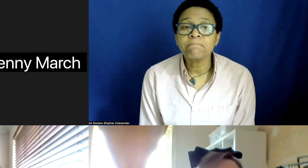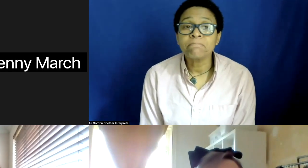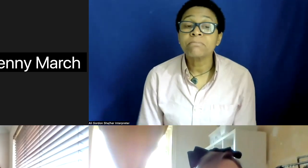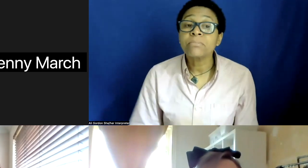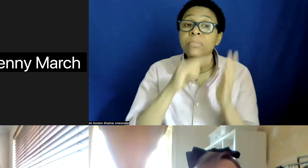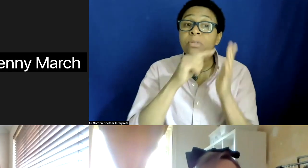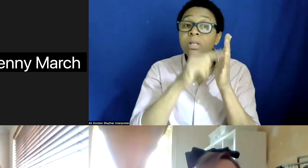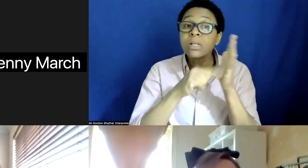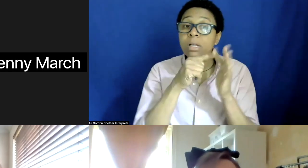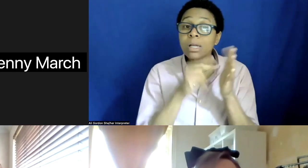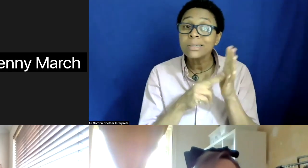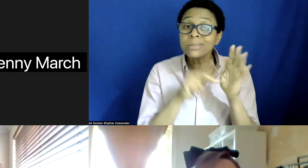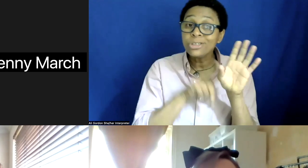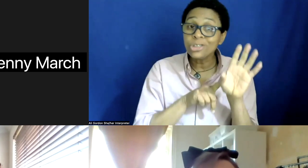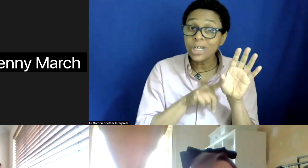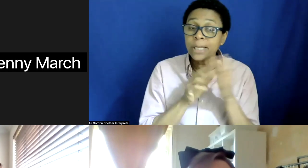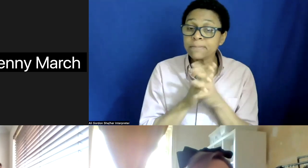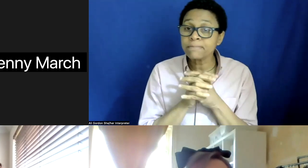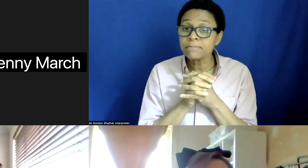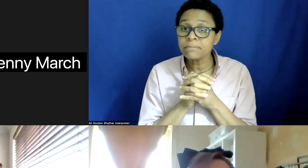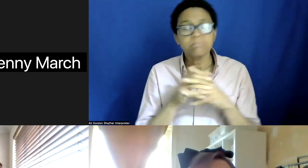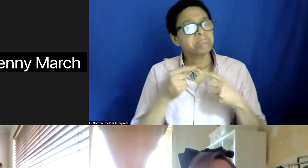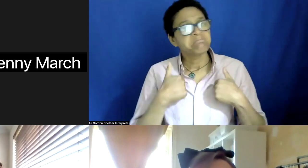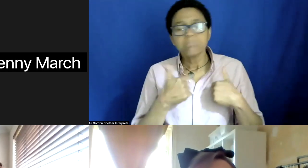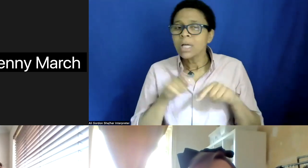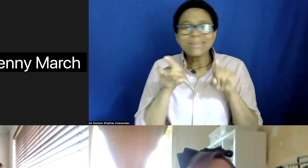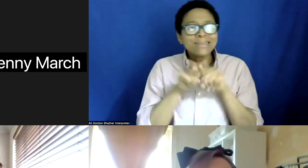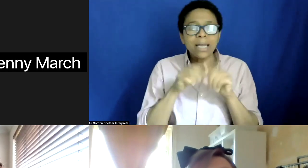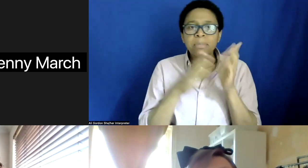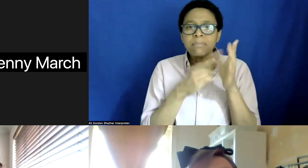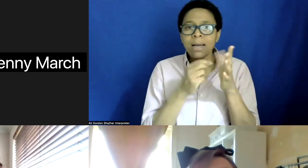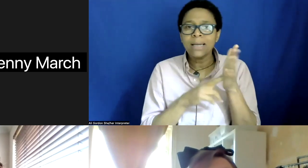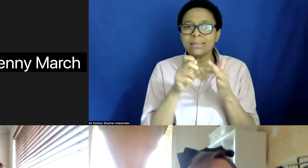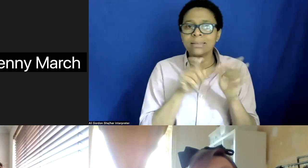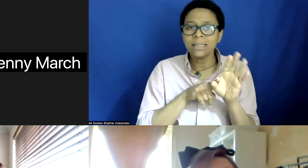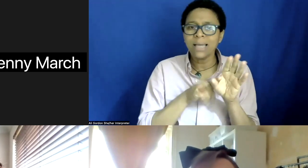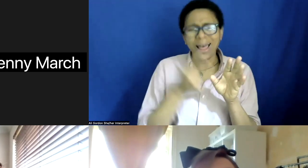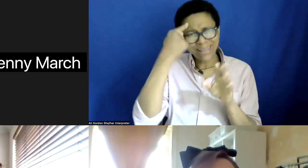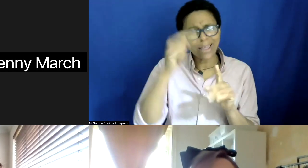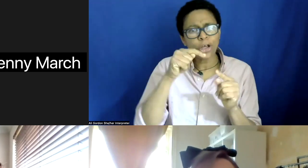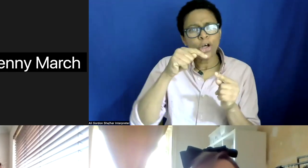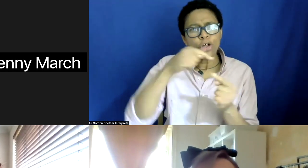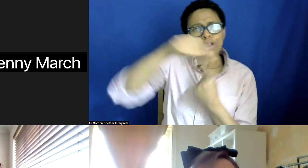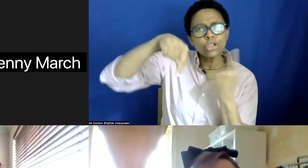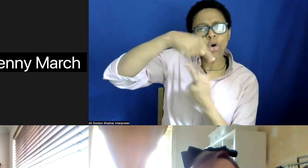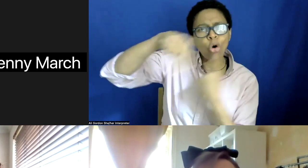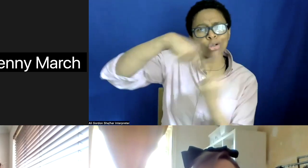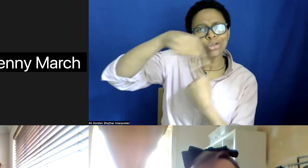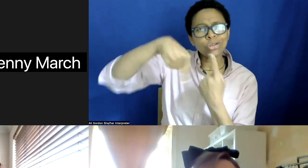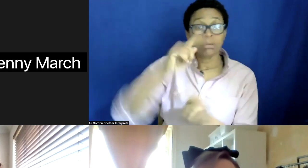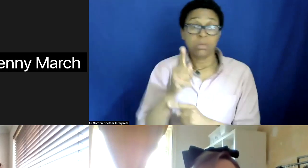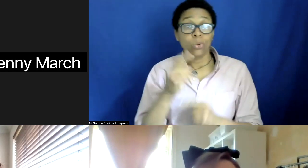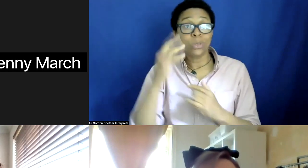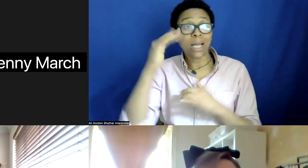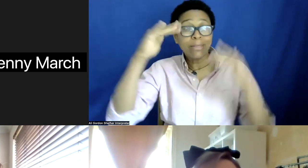Jenny? So I was like Mandy, I was doing the circle seemed to be a theme. I was just drawing them like over and over